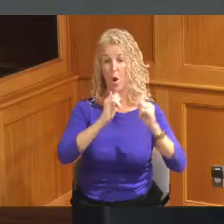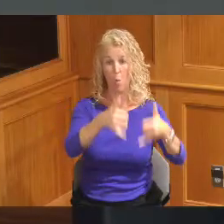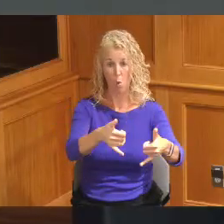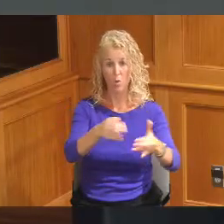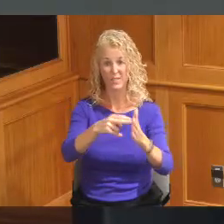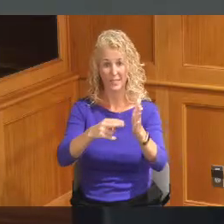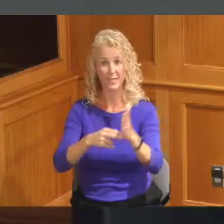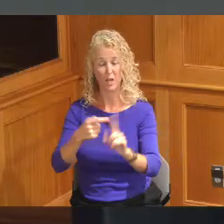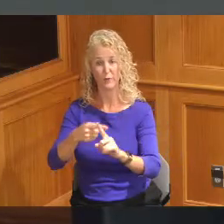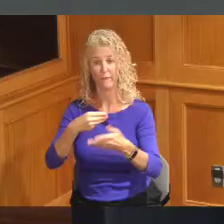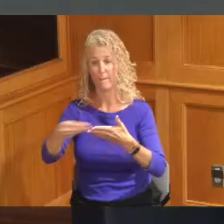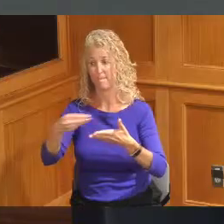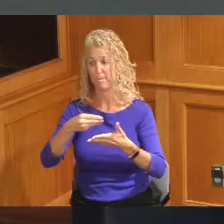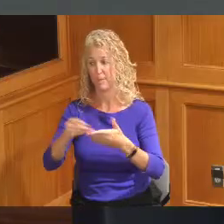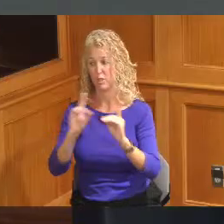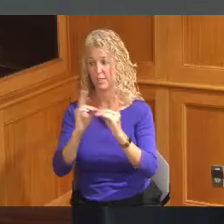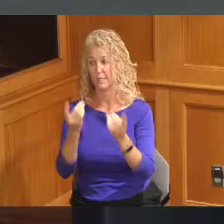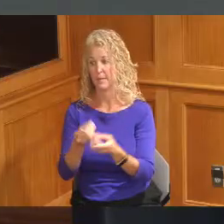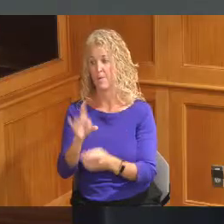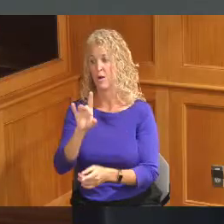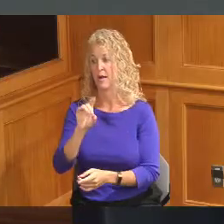purchasing department for the month of June at